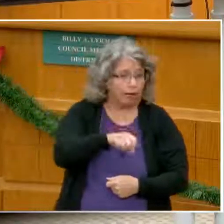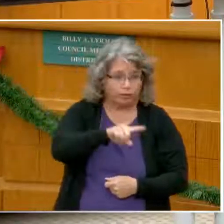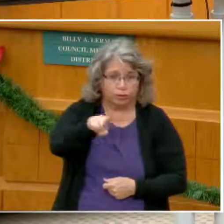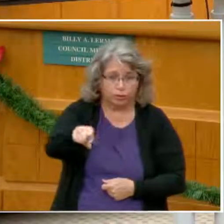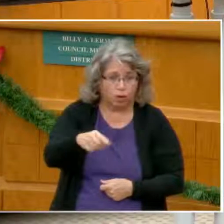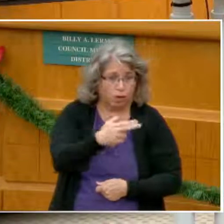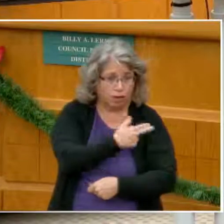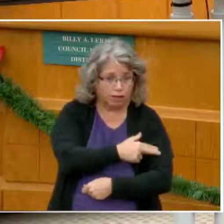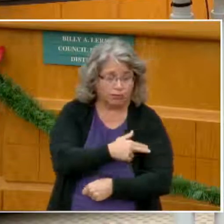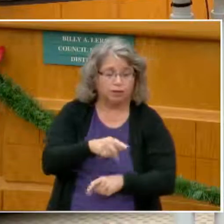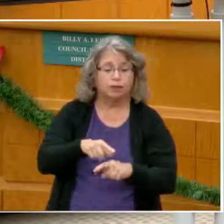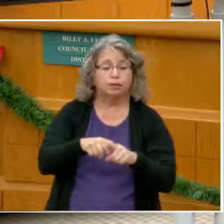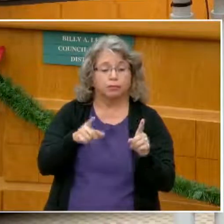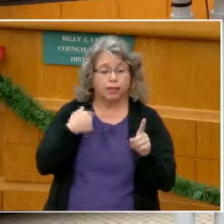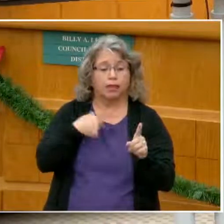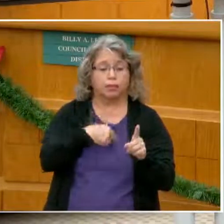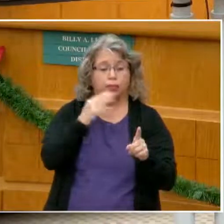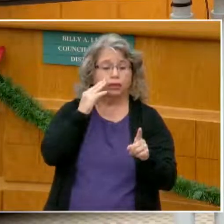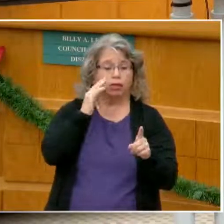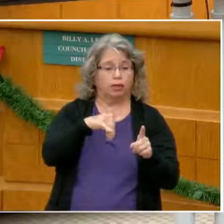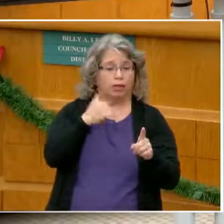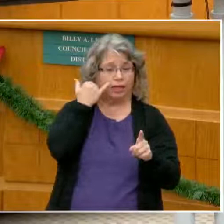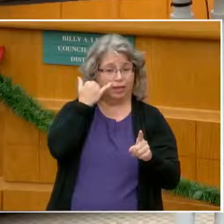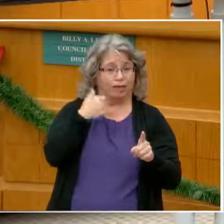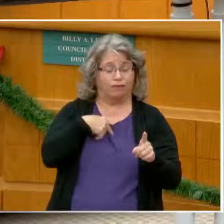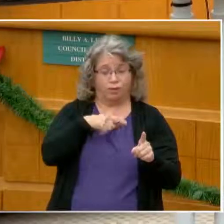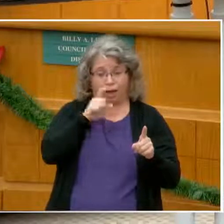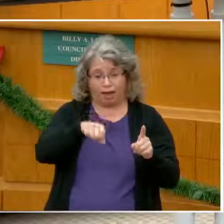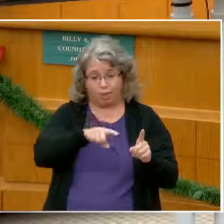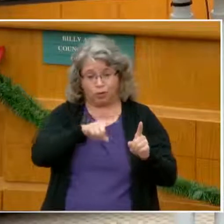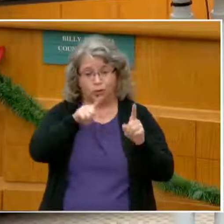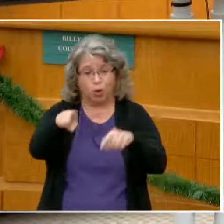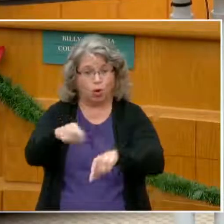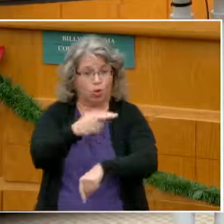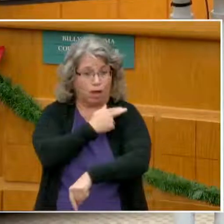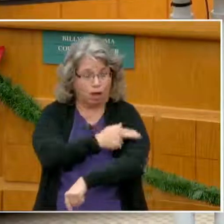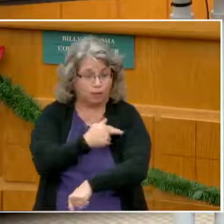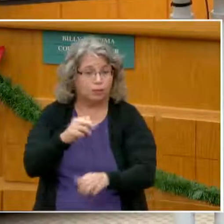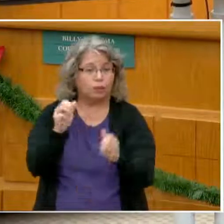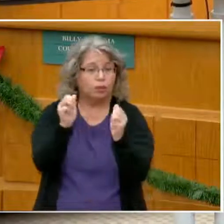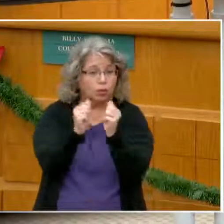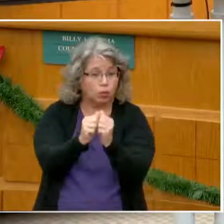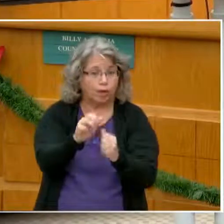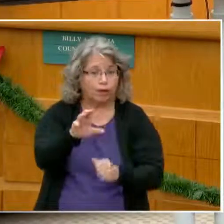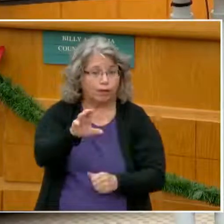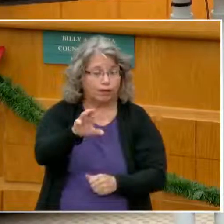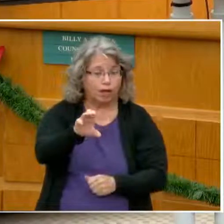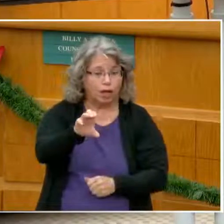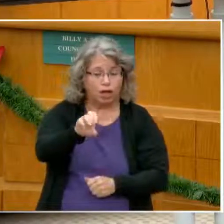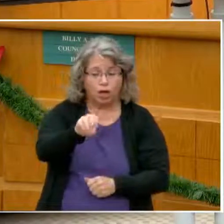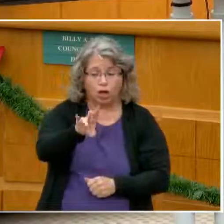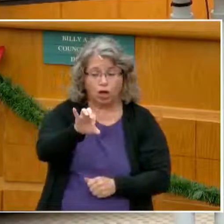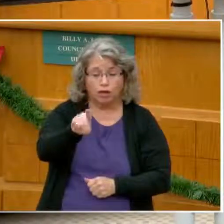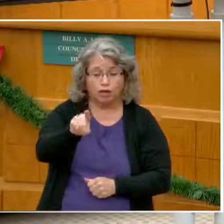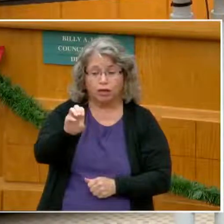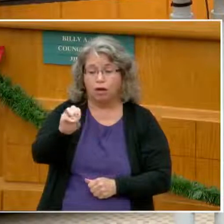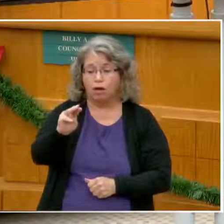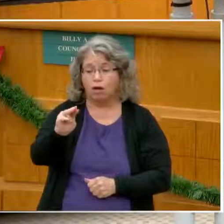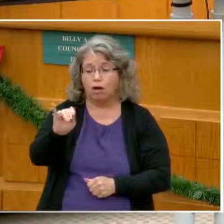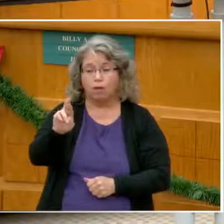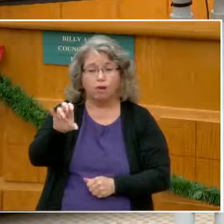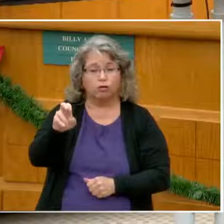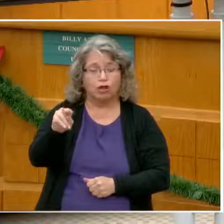there with COVID, you've got the same severity of illness as previous waves according to that data that we're following.